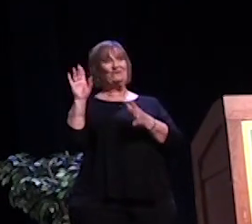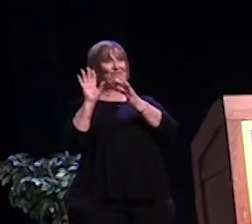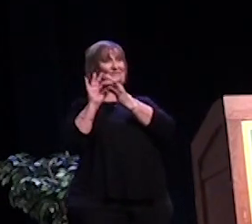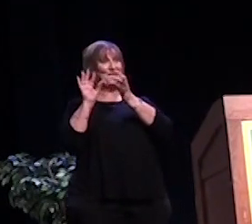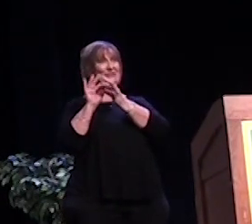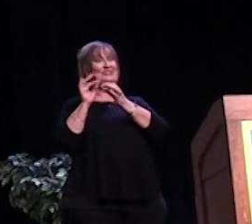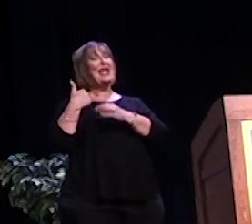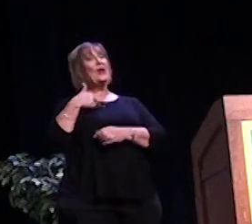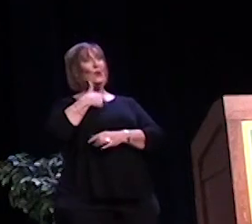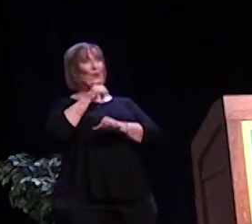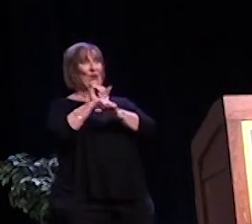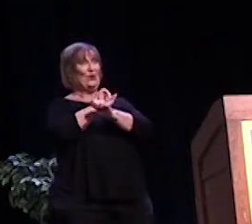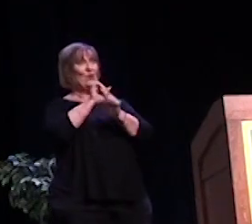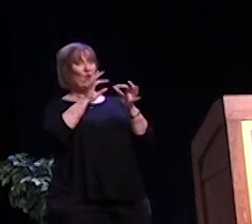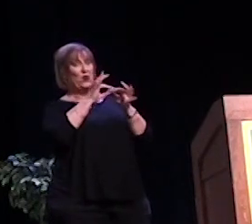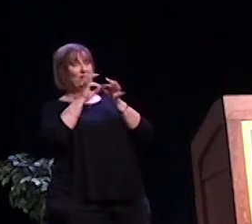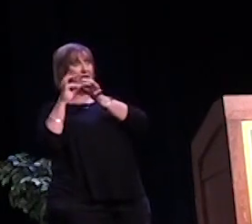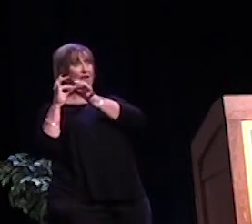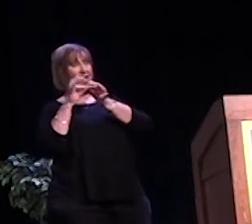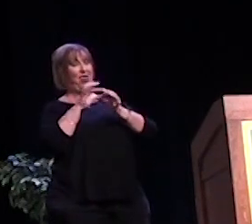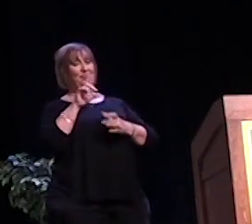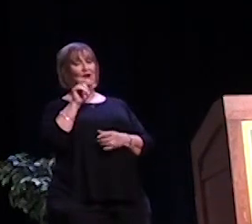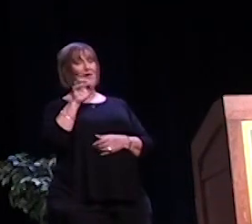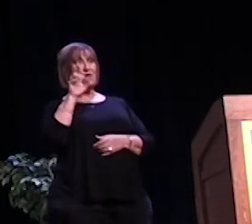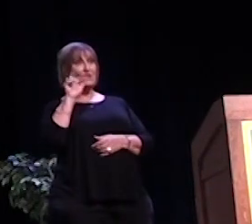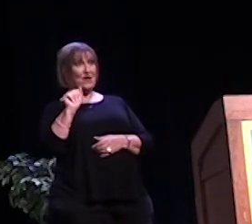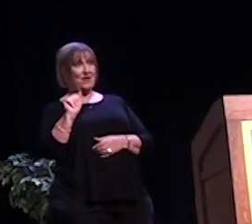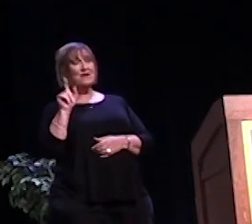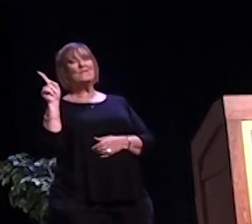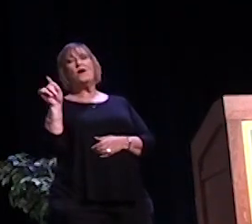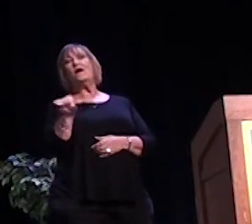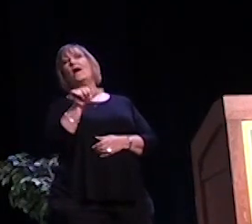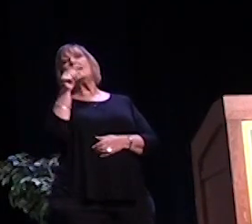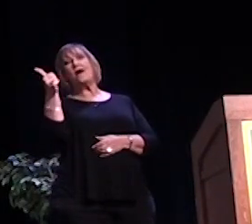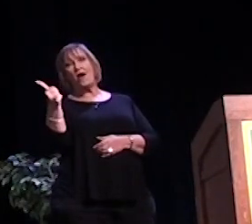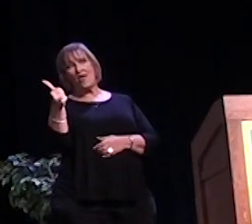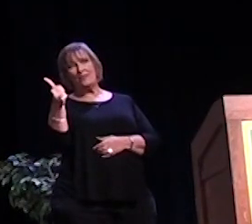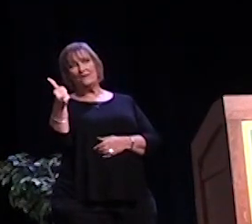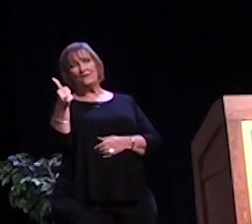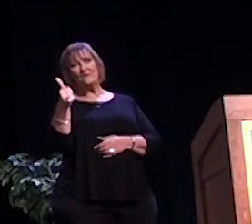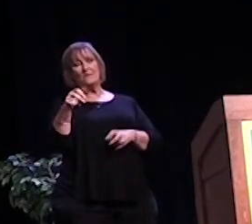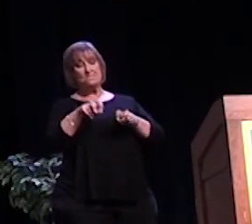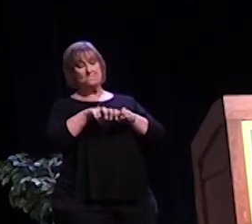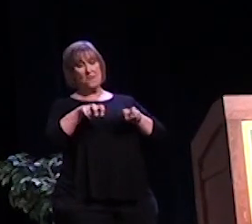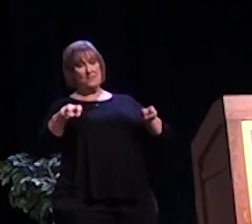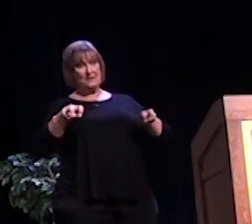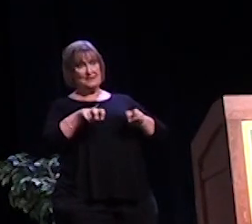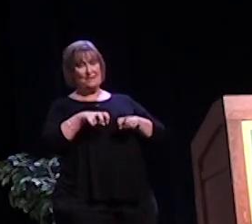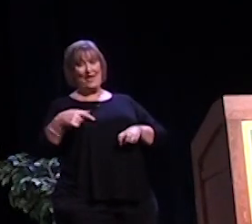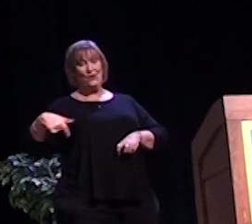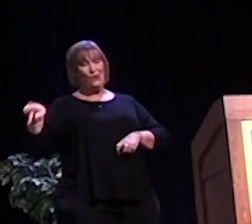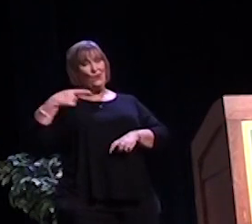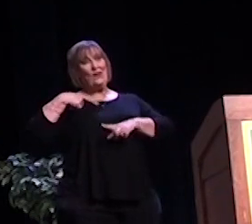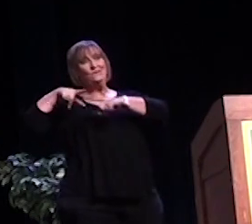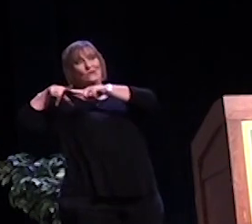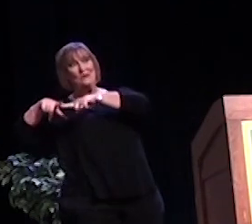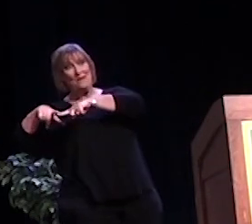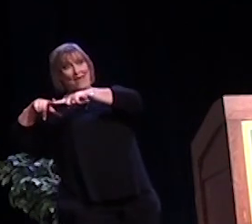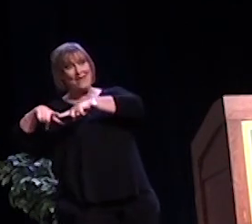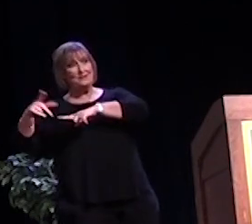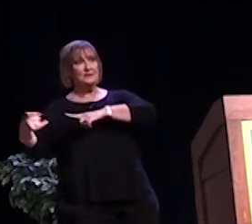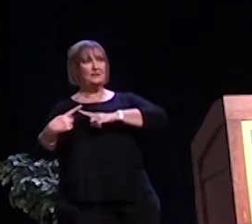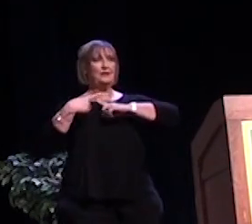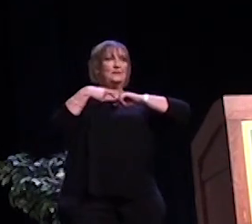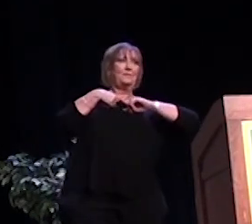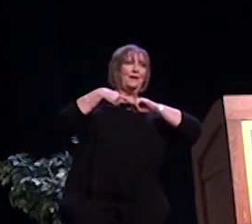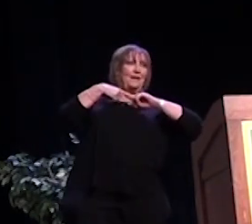we all work together. I work with Laura all the time, with Kristen and others on this panel, because we need to lean on each other.